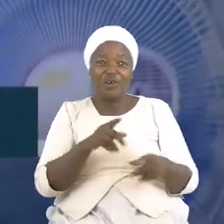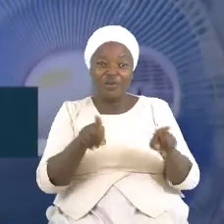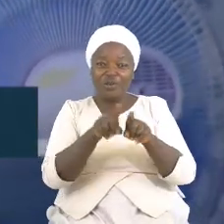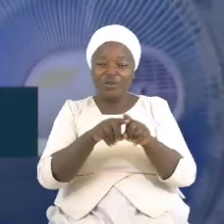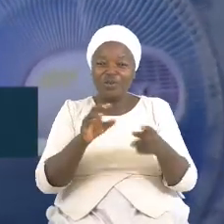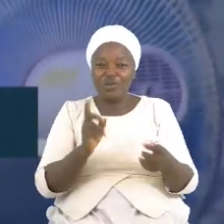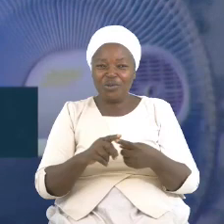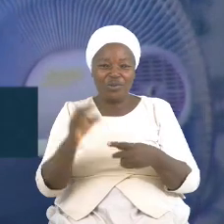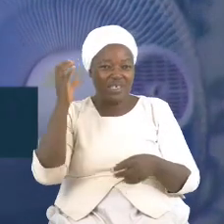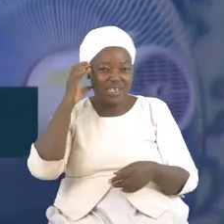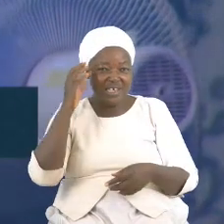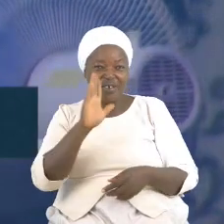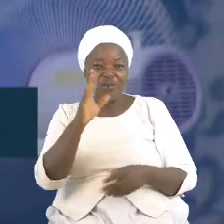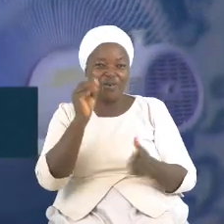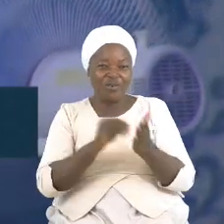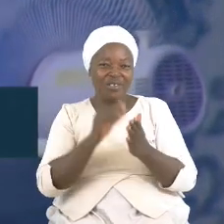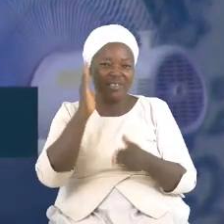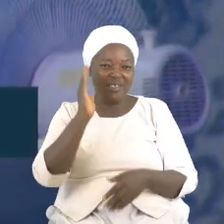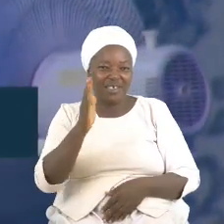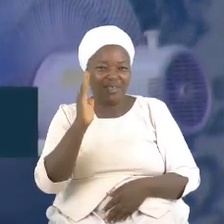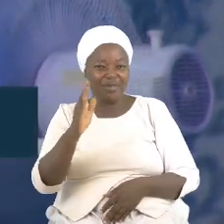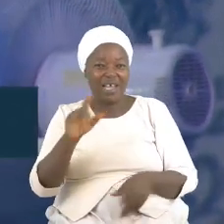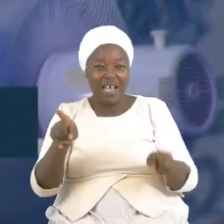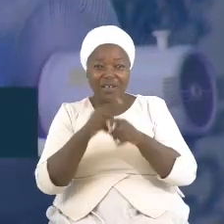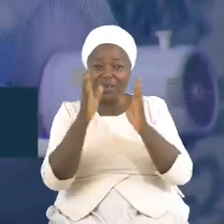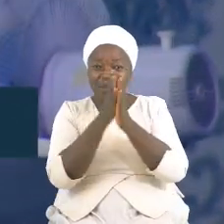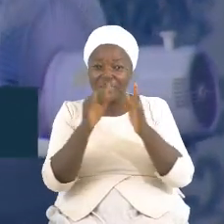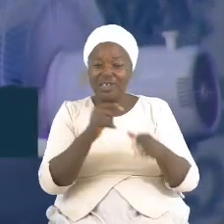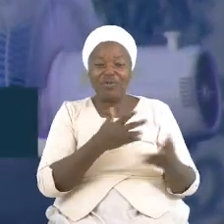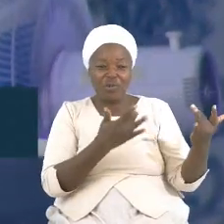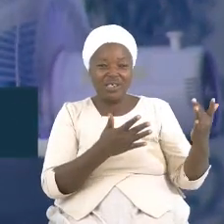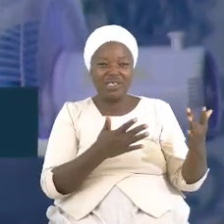waiting, tonight is your night.